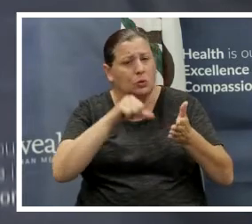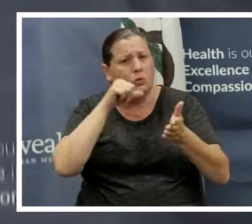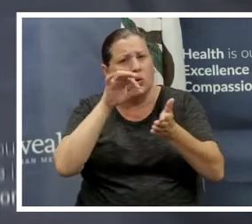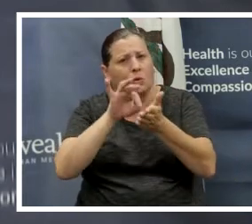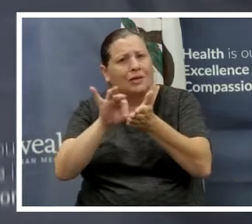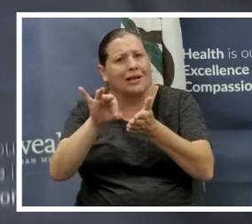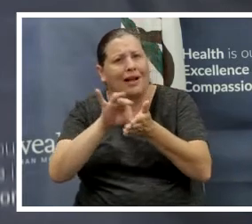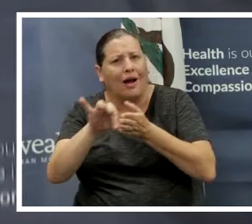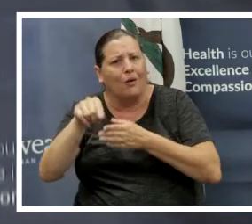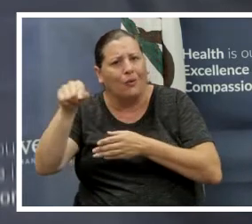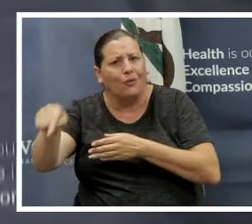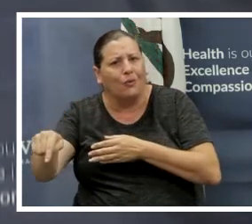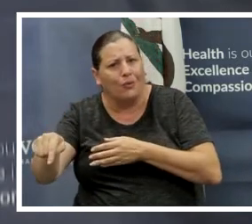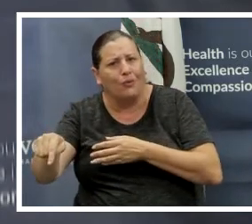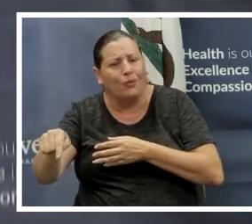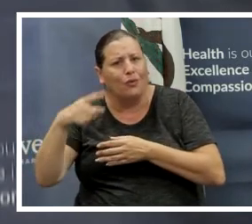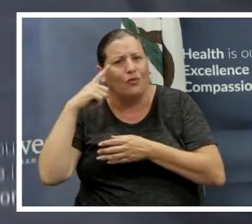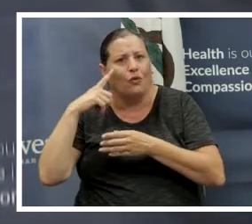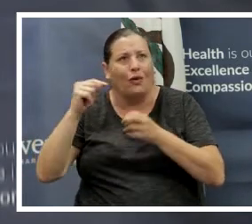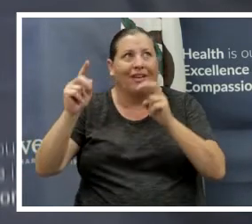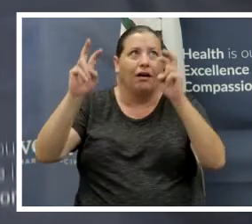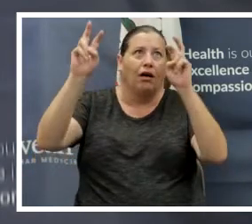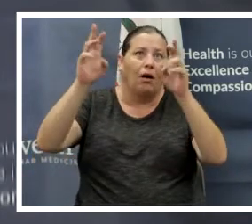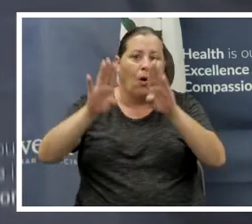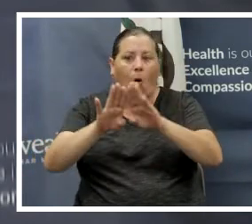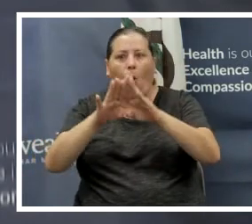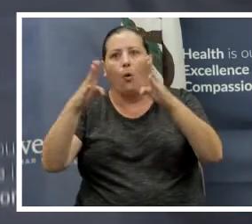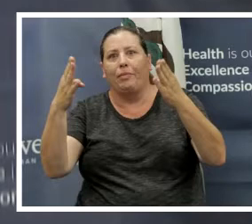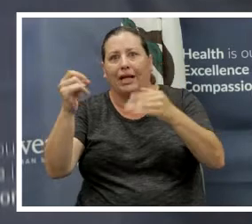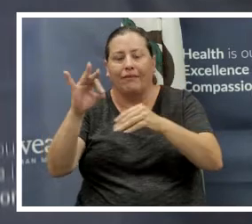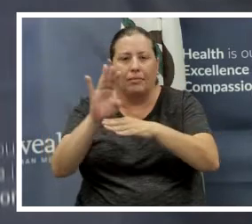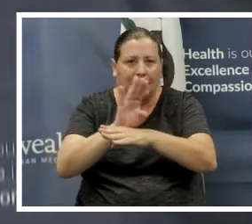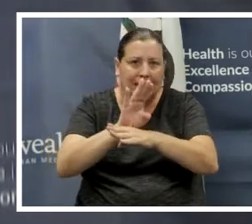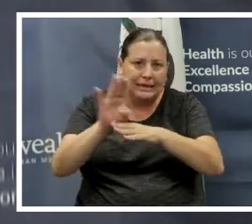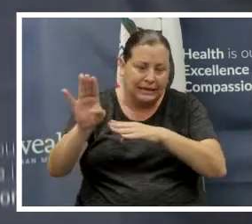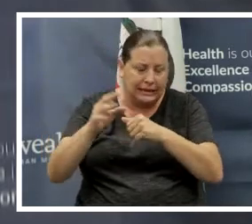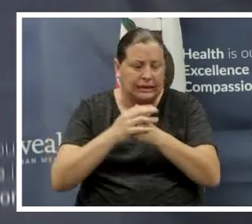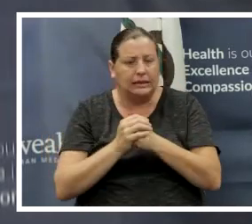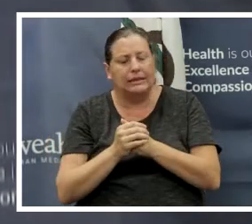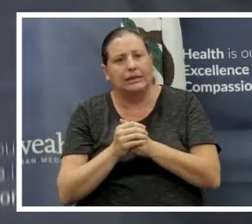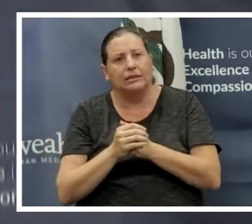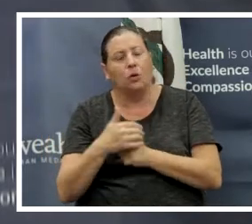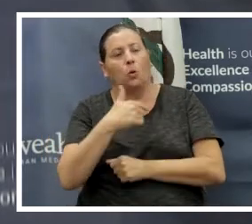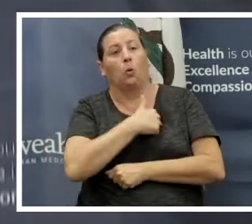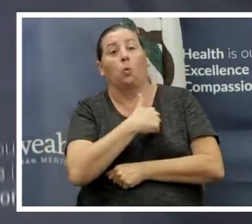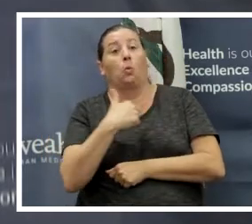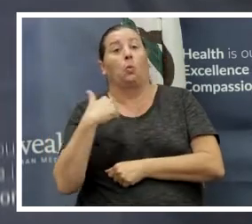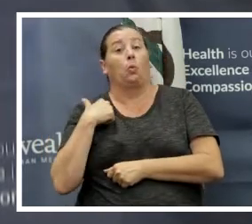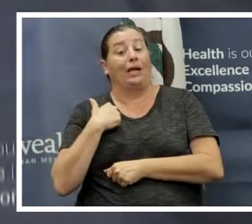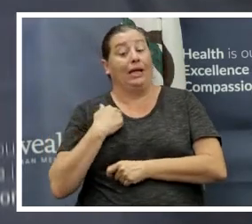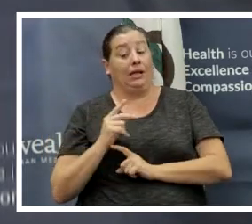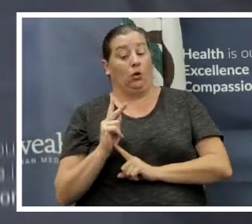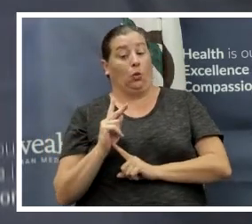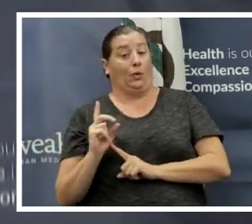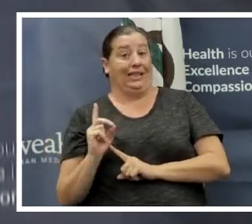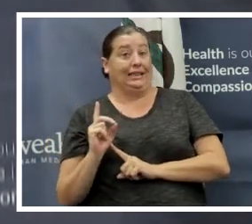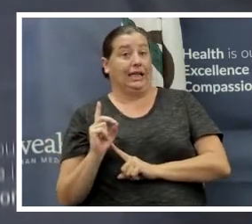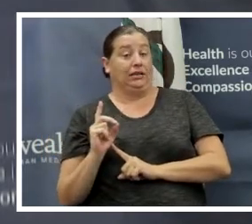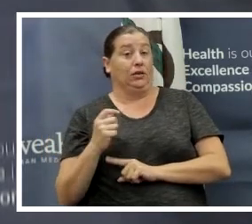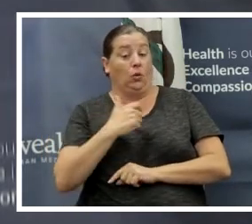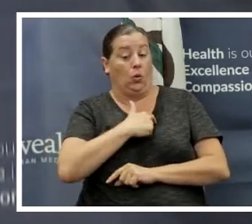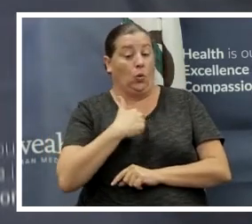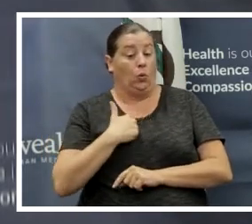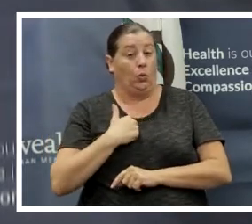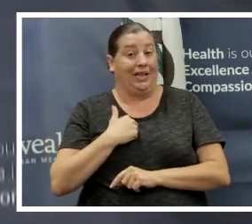tiering of the opening of businesses and society. We Kaweah Delta, actually, we